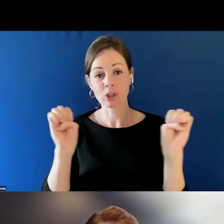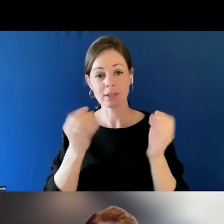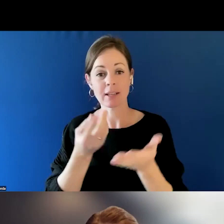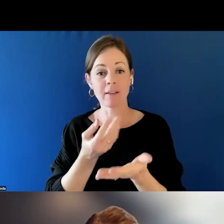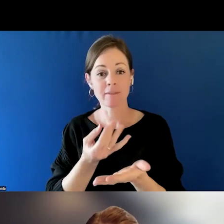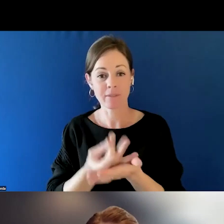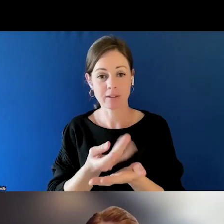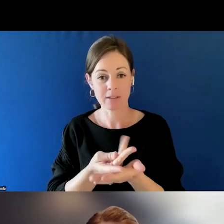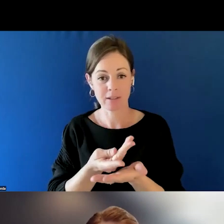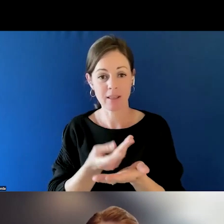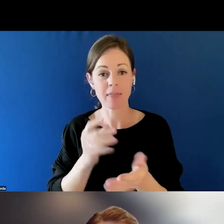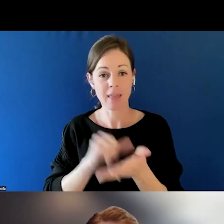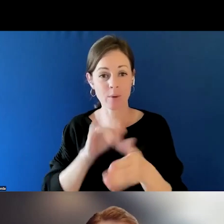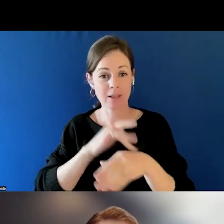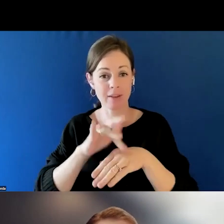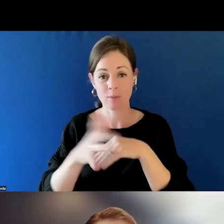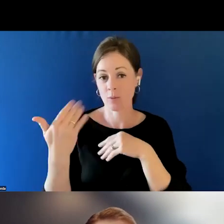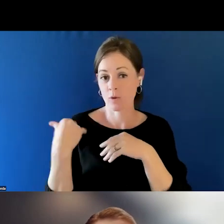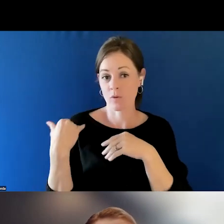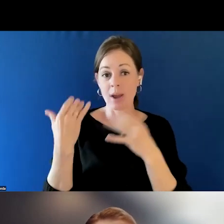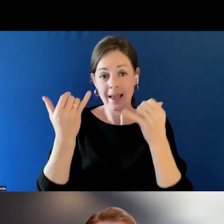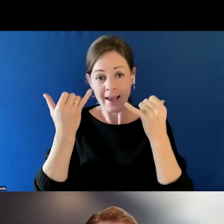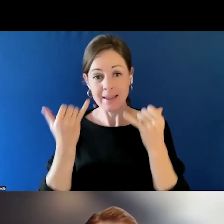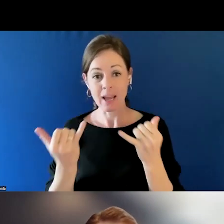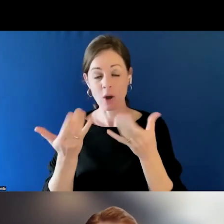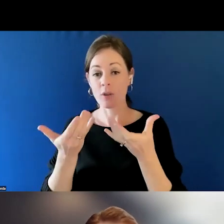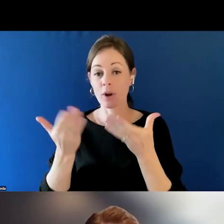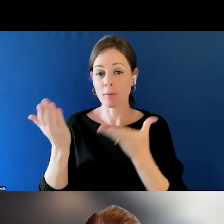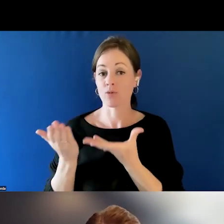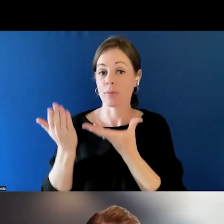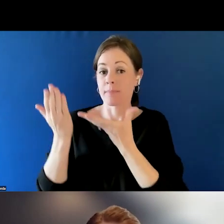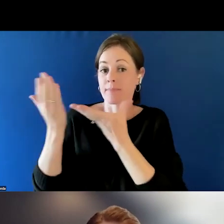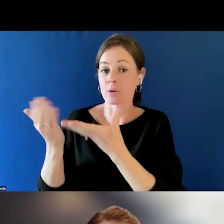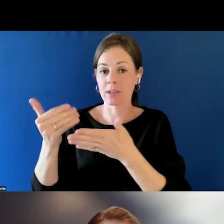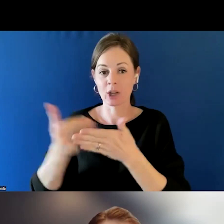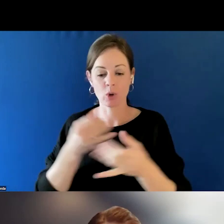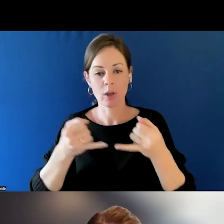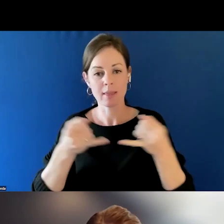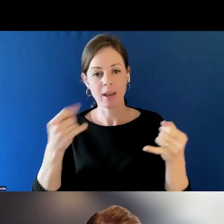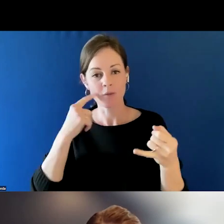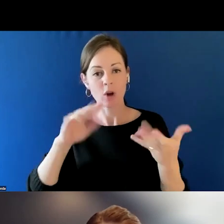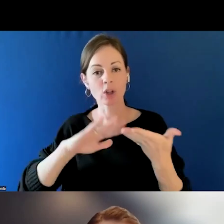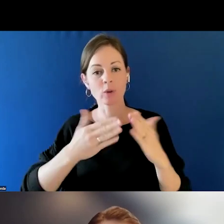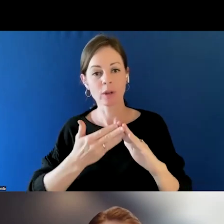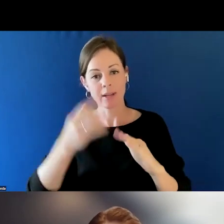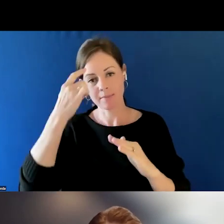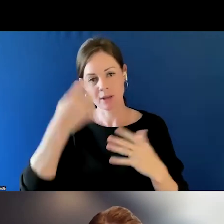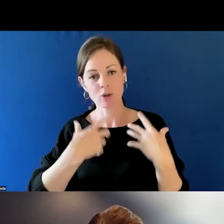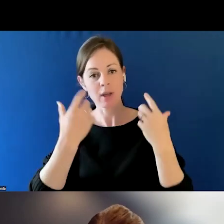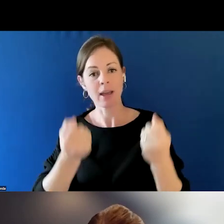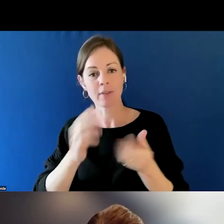available previously, and they're now proposing a new line item for community mental health centers